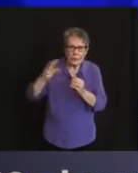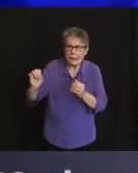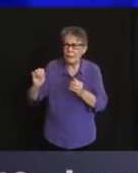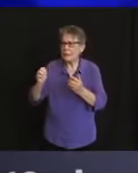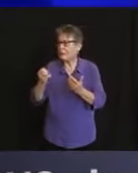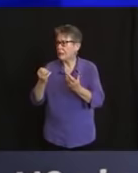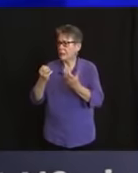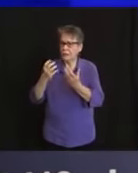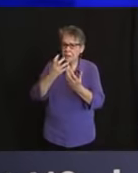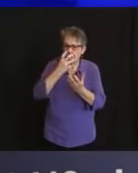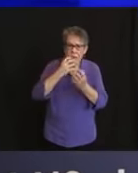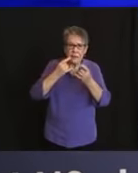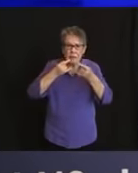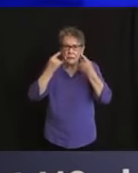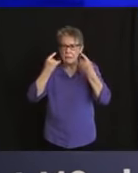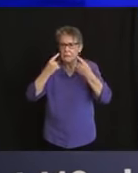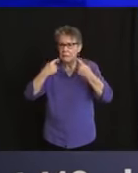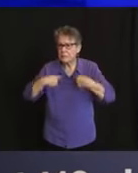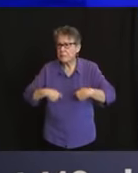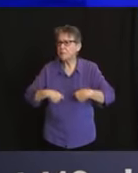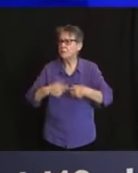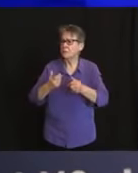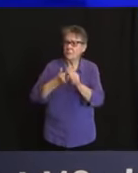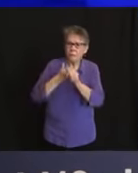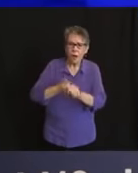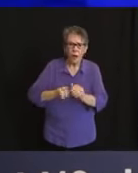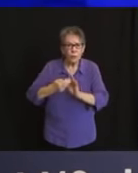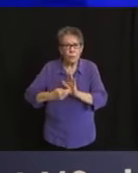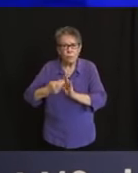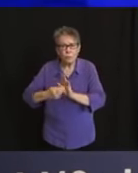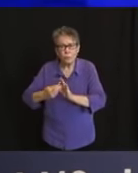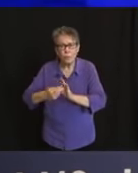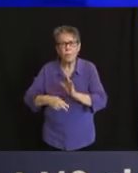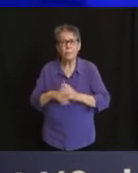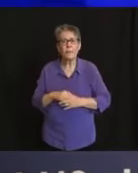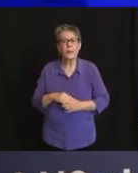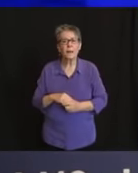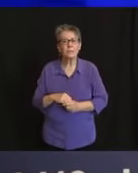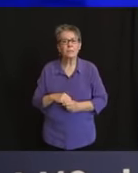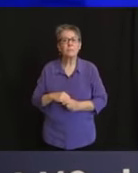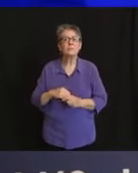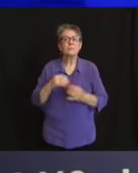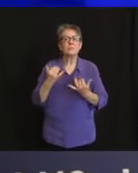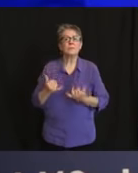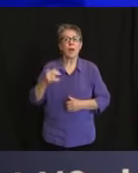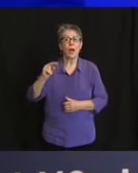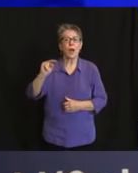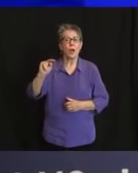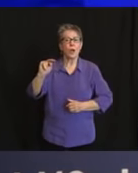compliance. Overnight, Newark issued 29 EO violations. Metuchen Police Department